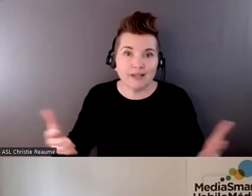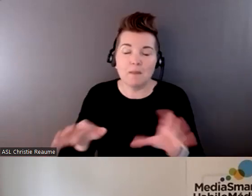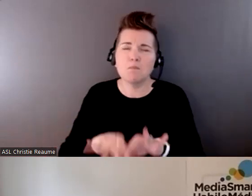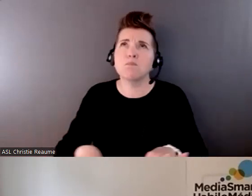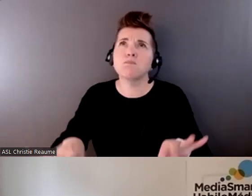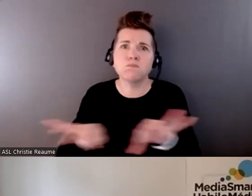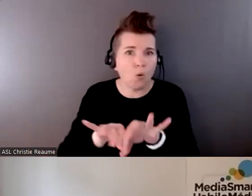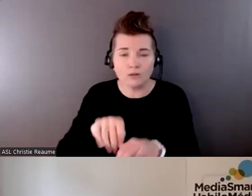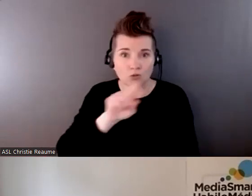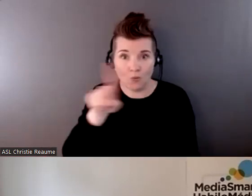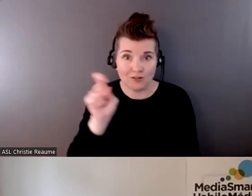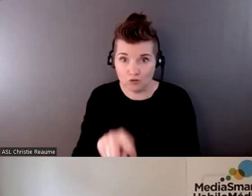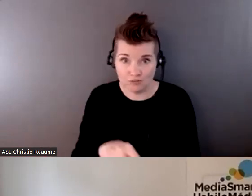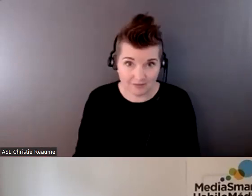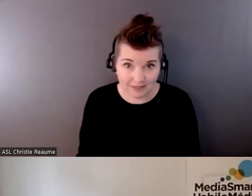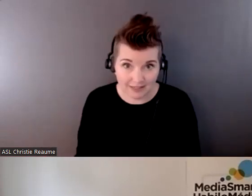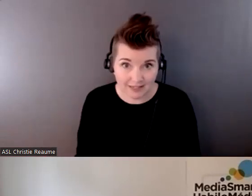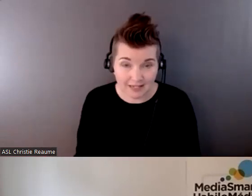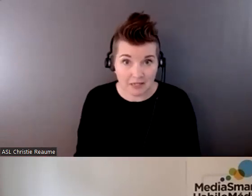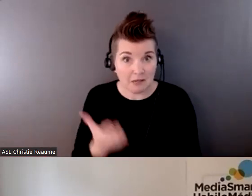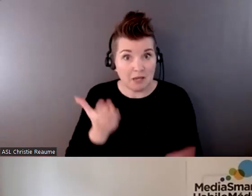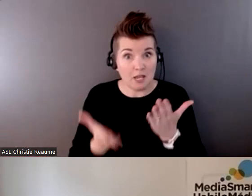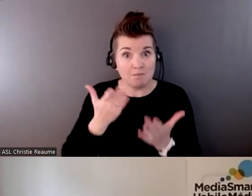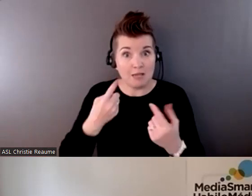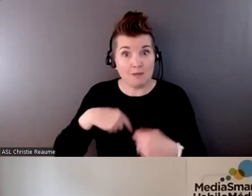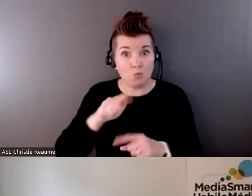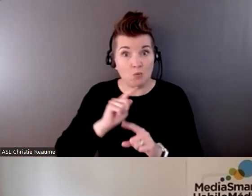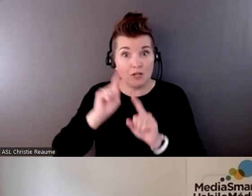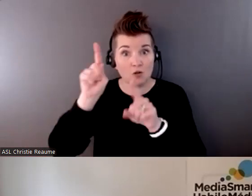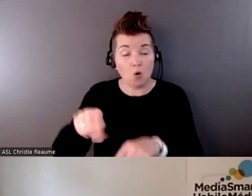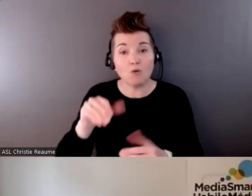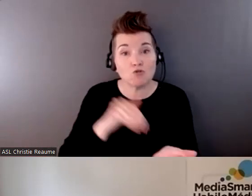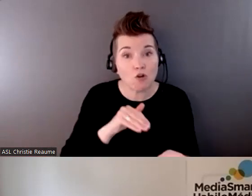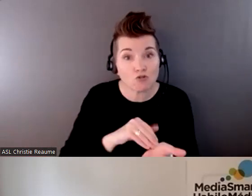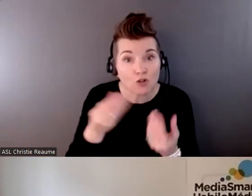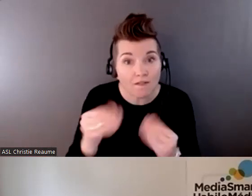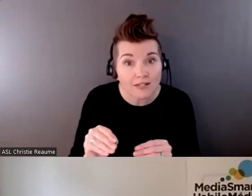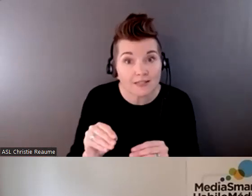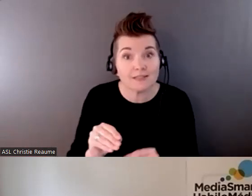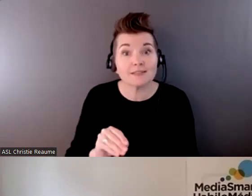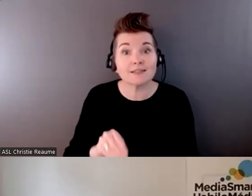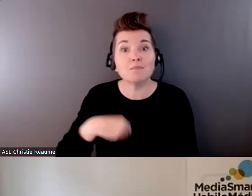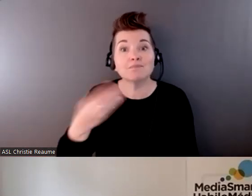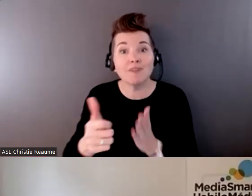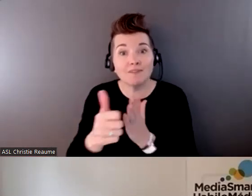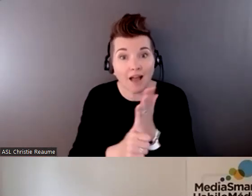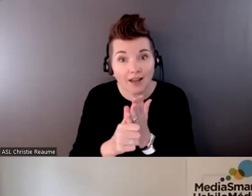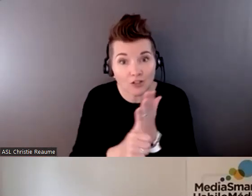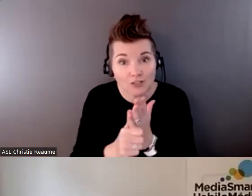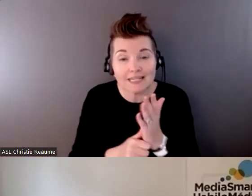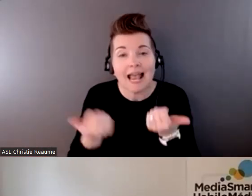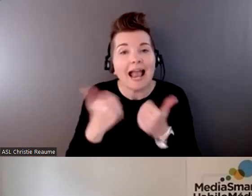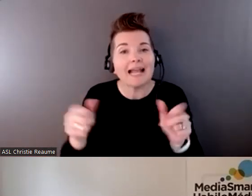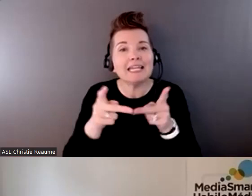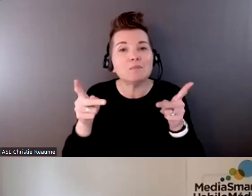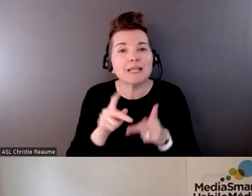things we're talking about is do we go to doctors offices do we go to you know what other places are seniors for sure going to where